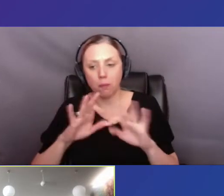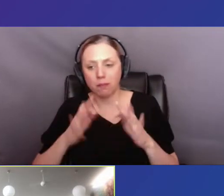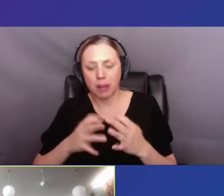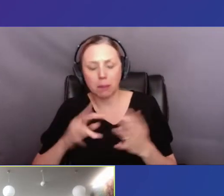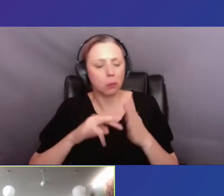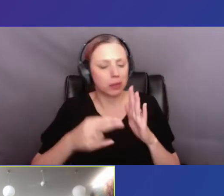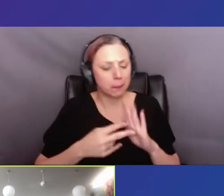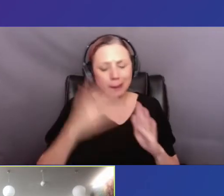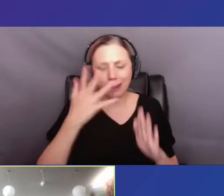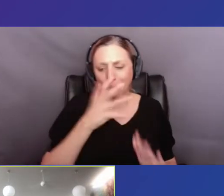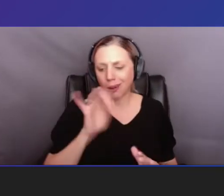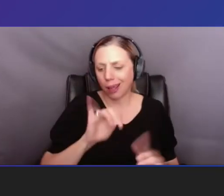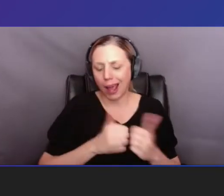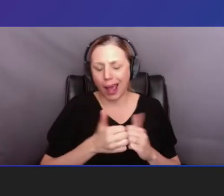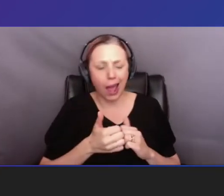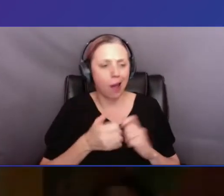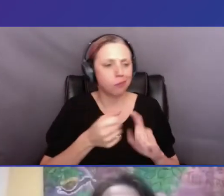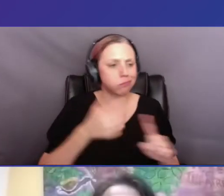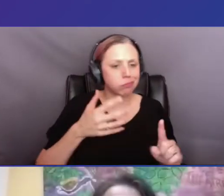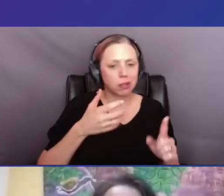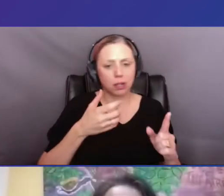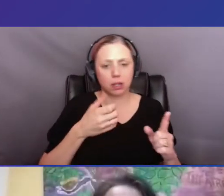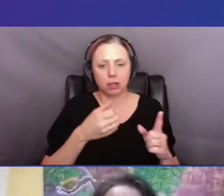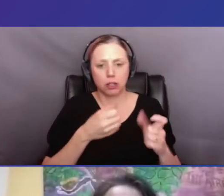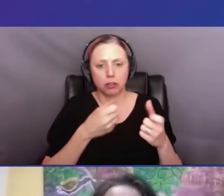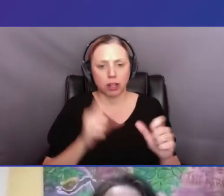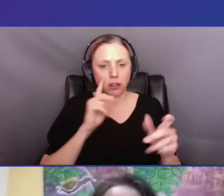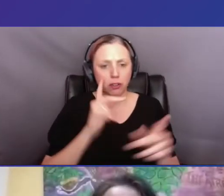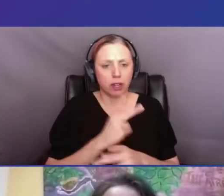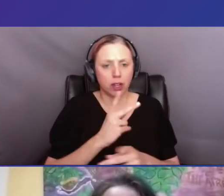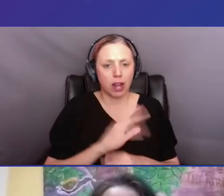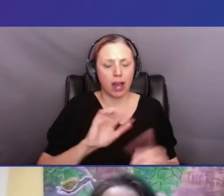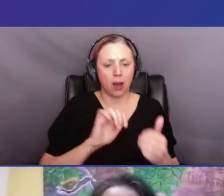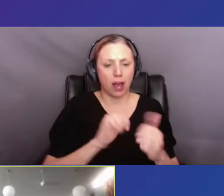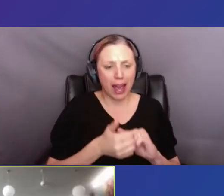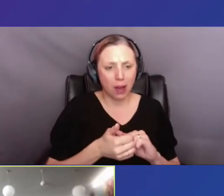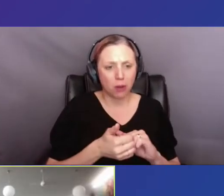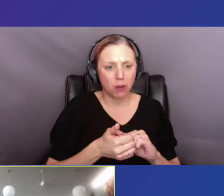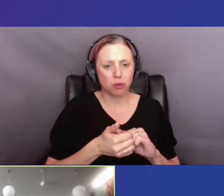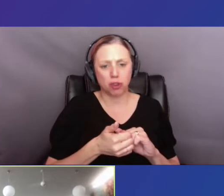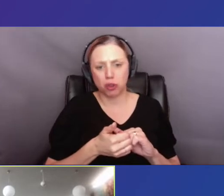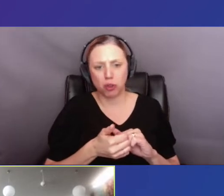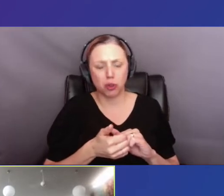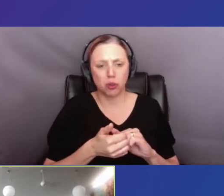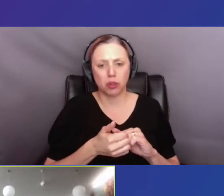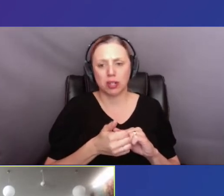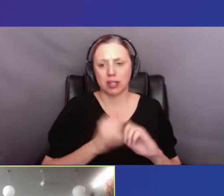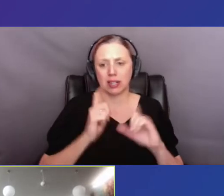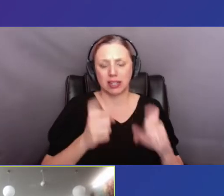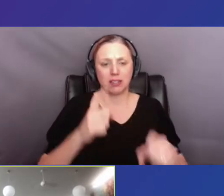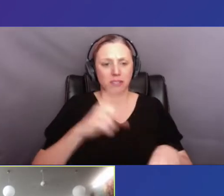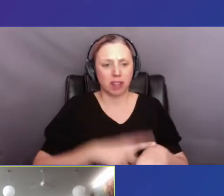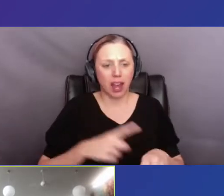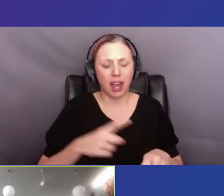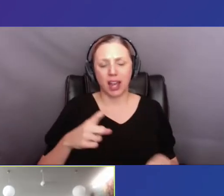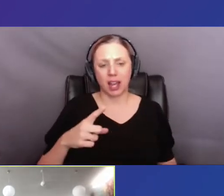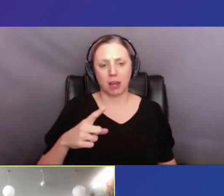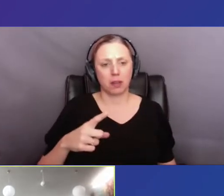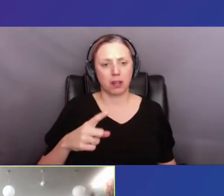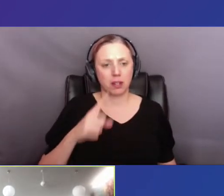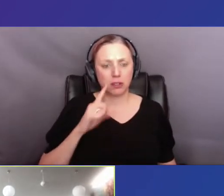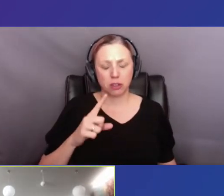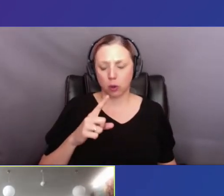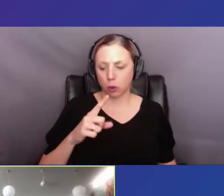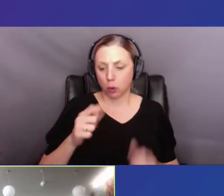and figuring out how to carve time to and from between artistic